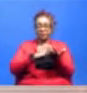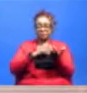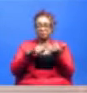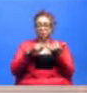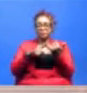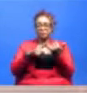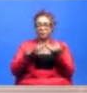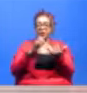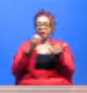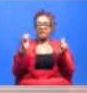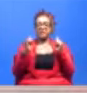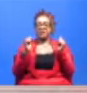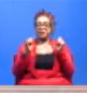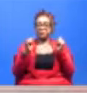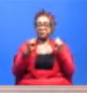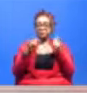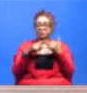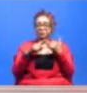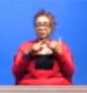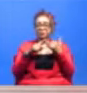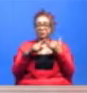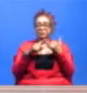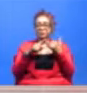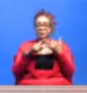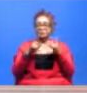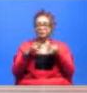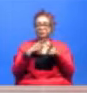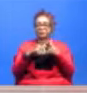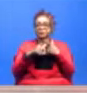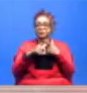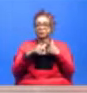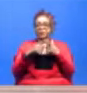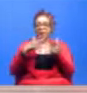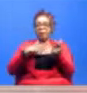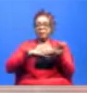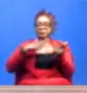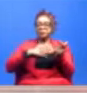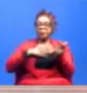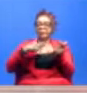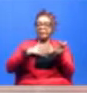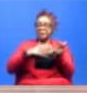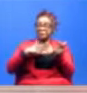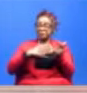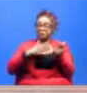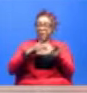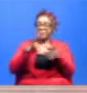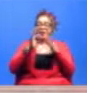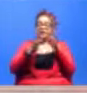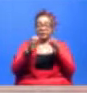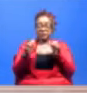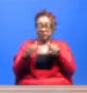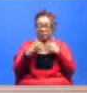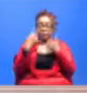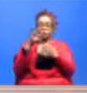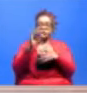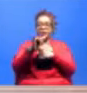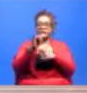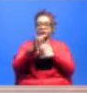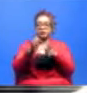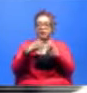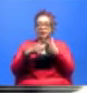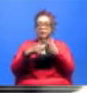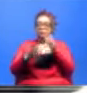Number two is fevers. And number three is fast breathing. But you know, dalili hizo, then they need to